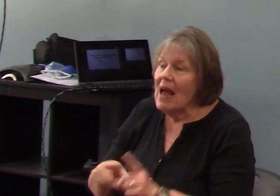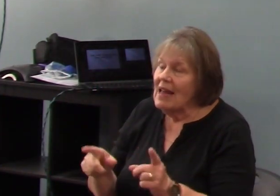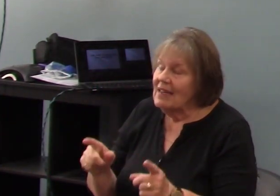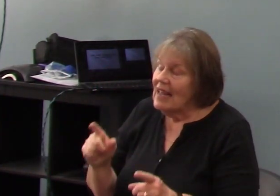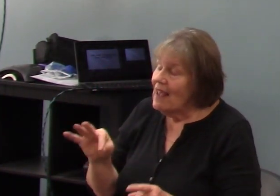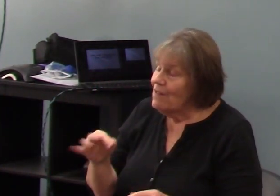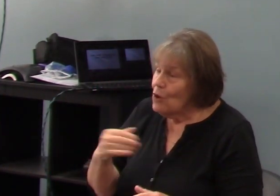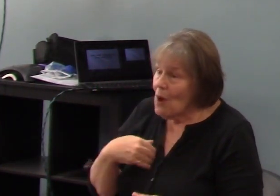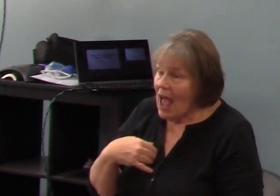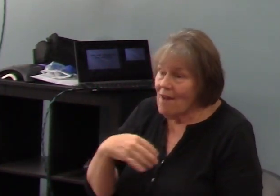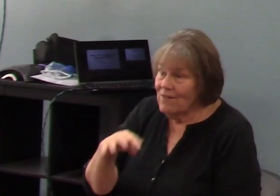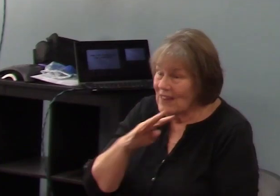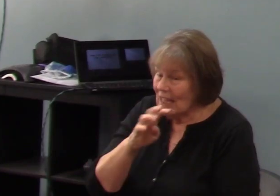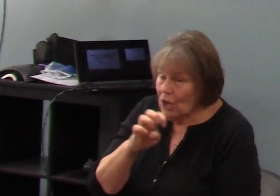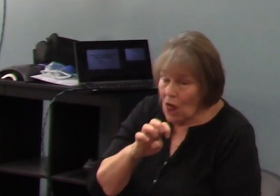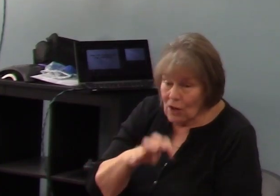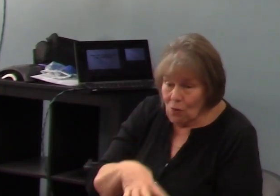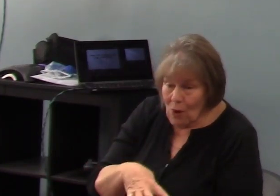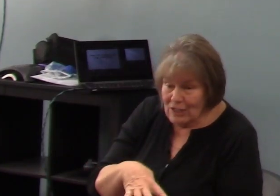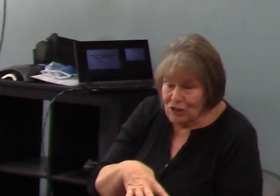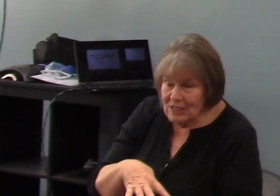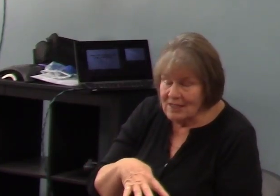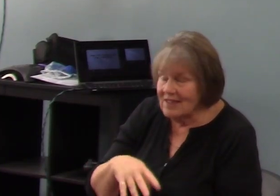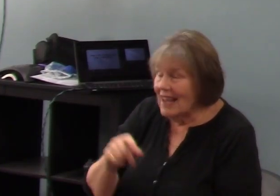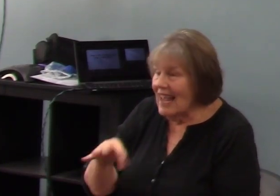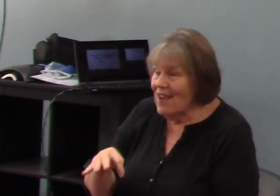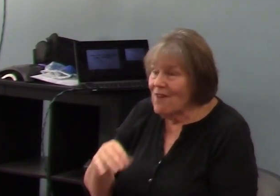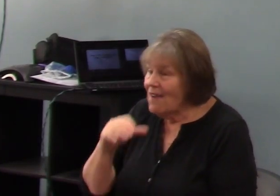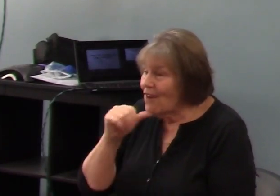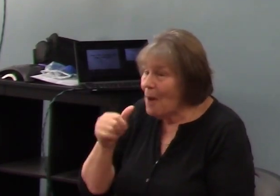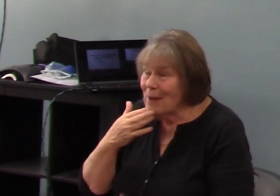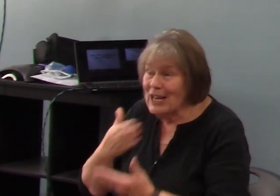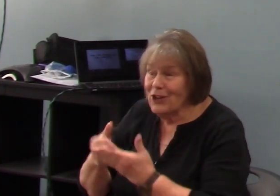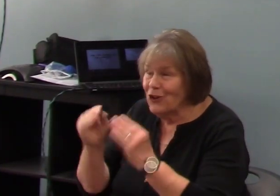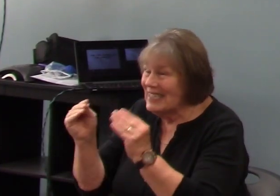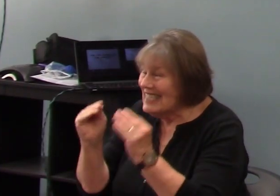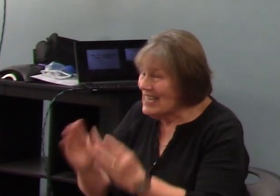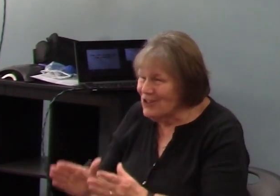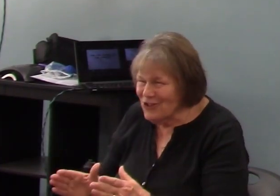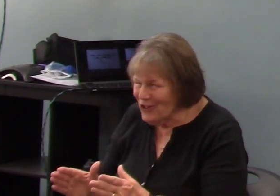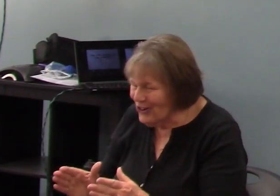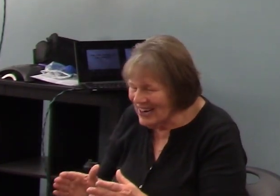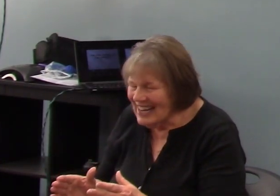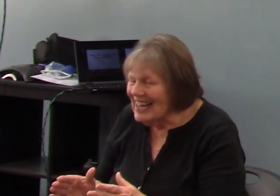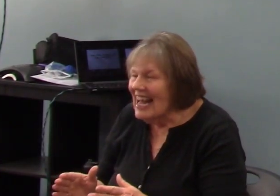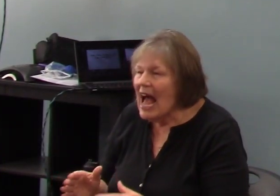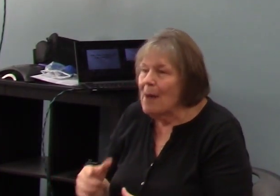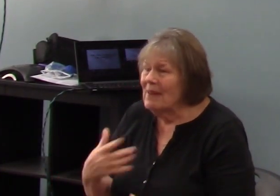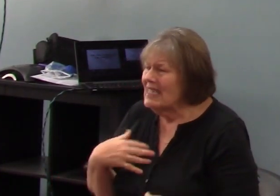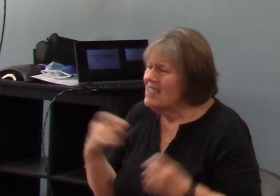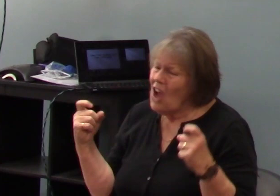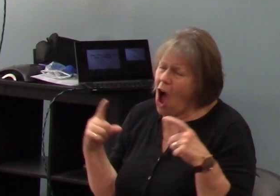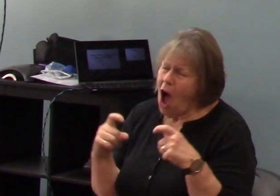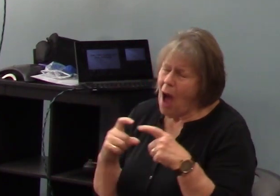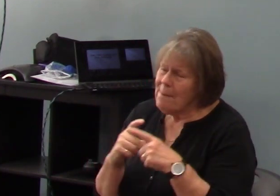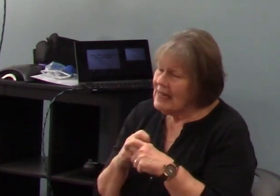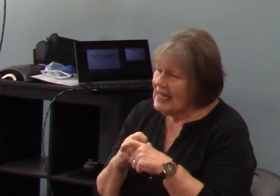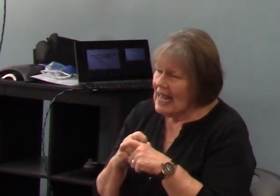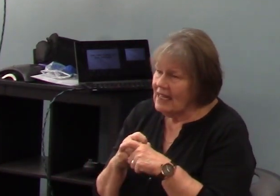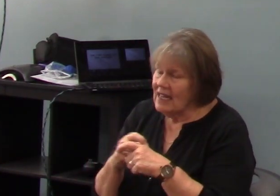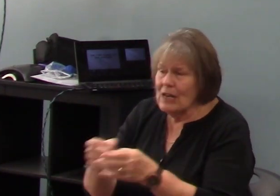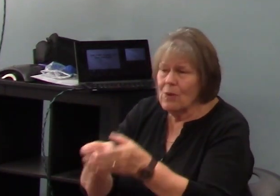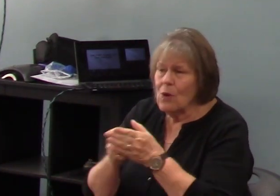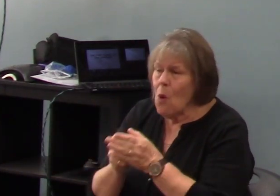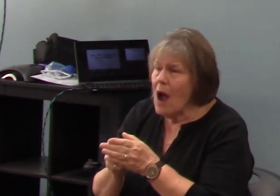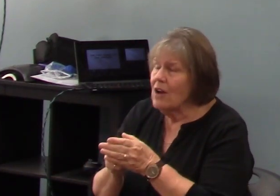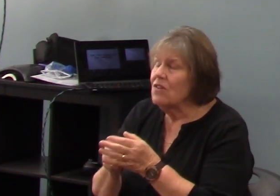job trying to make this accessible, please ask. Do not feel bad. This is complicated stuff. It's taken me years of study to even get my head around a lot